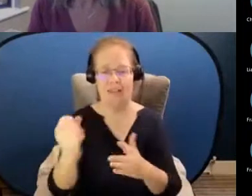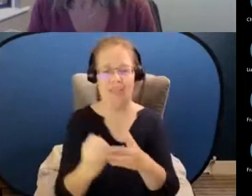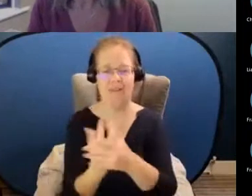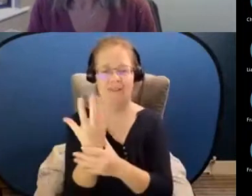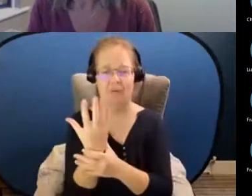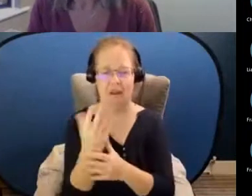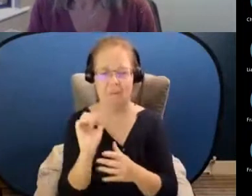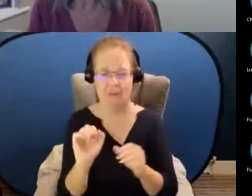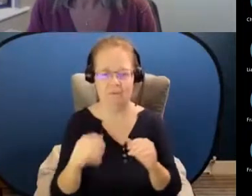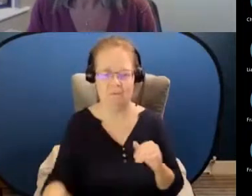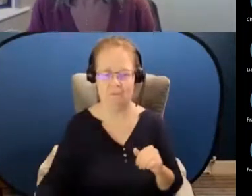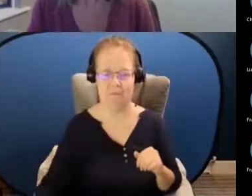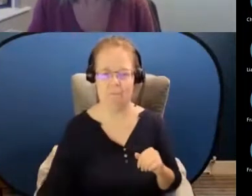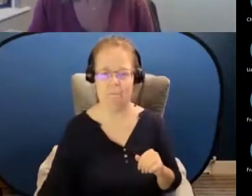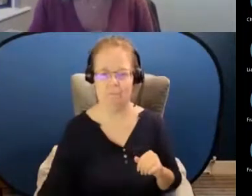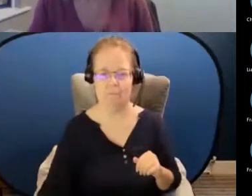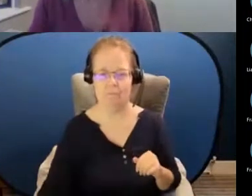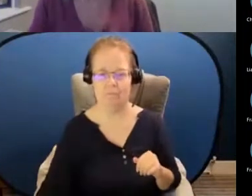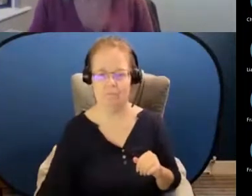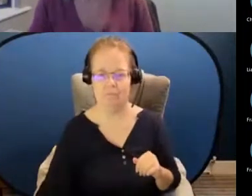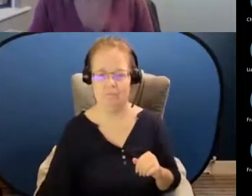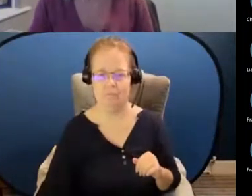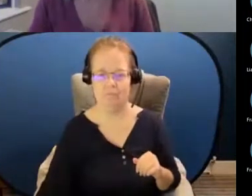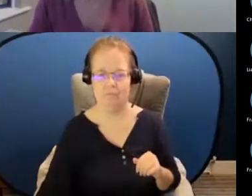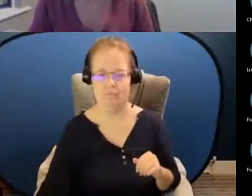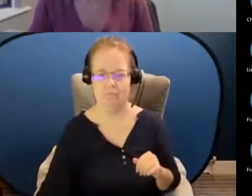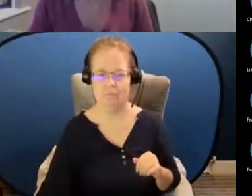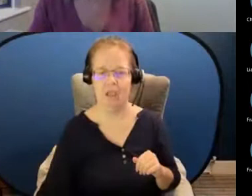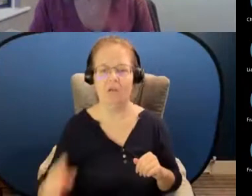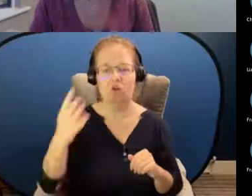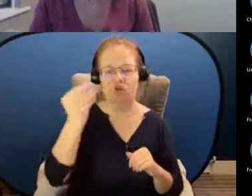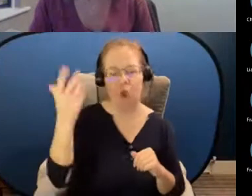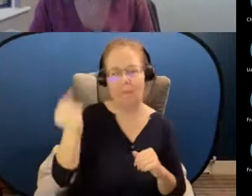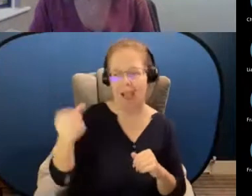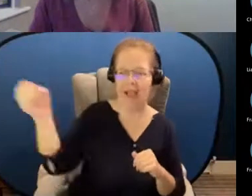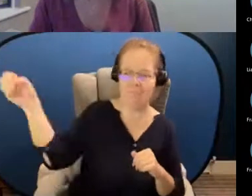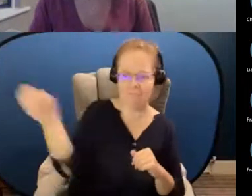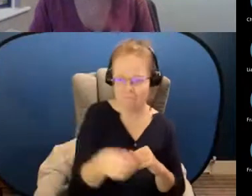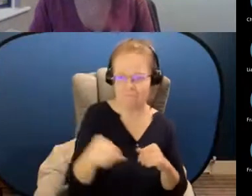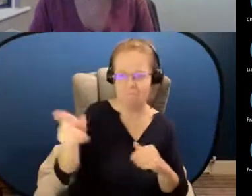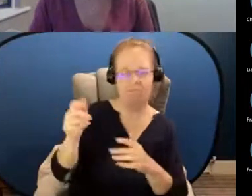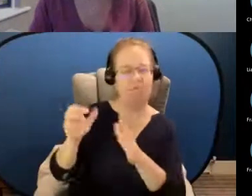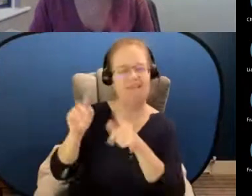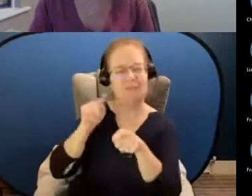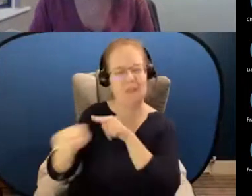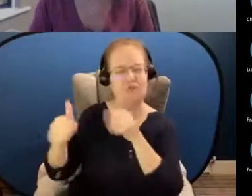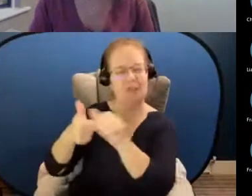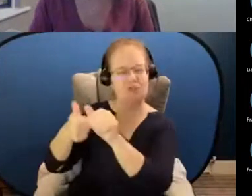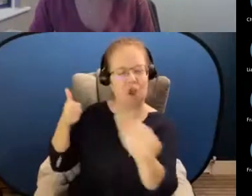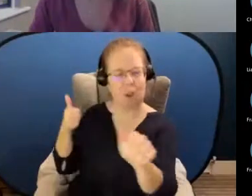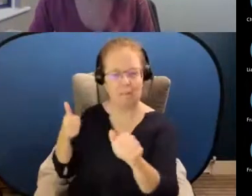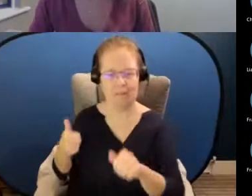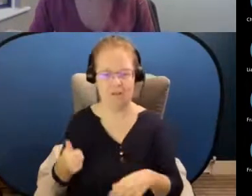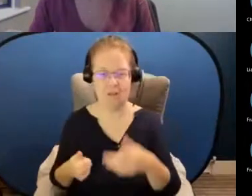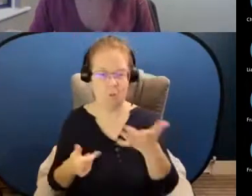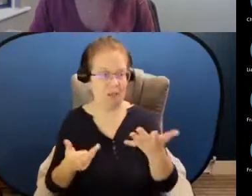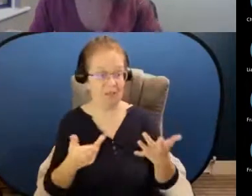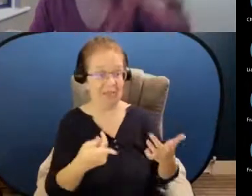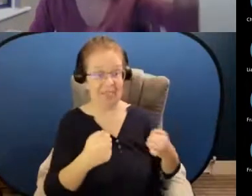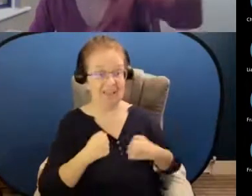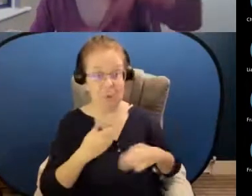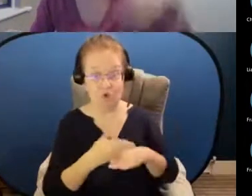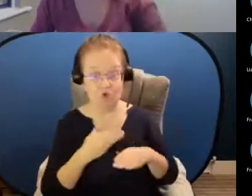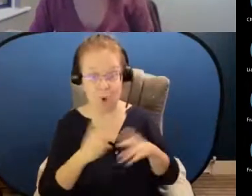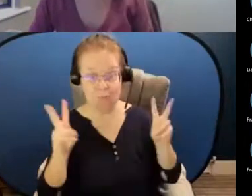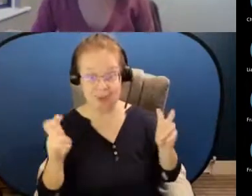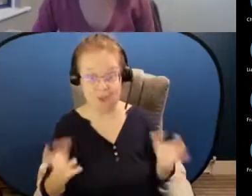employ accessibility specialists, but much more needs to be done. Well, that's literally my job title. That's what